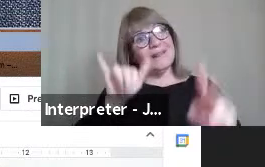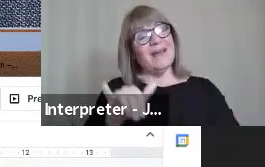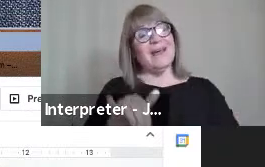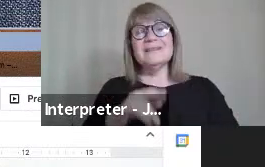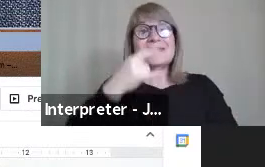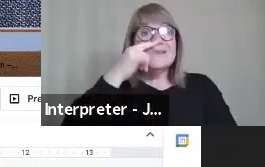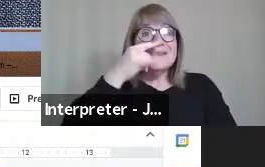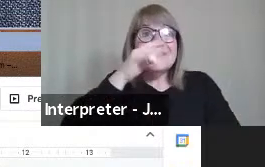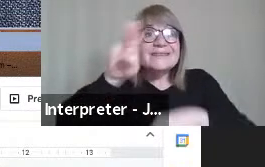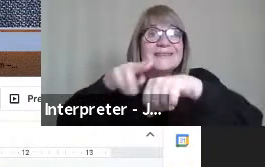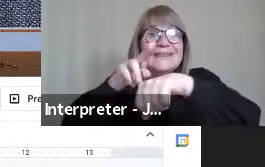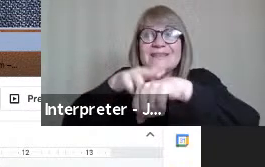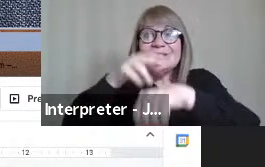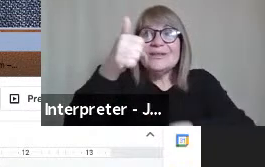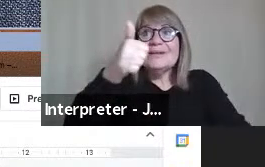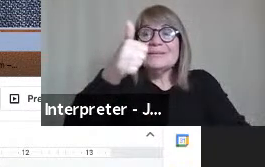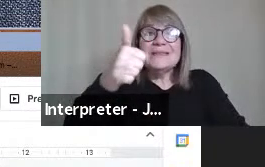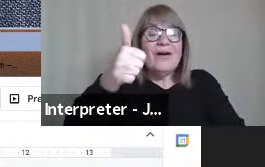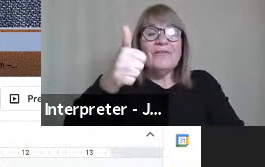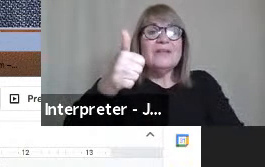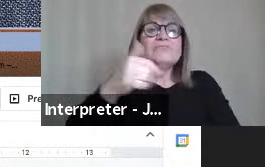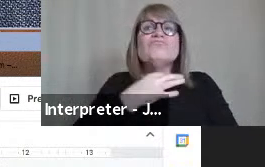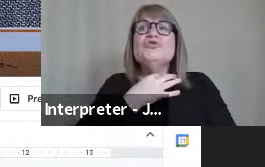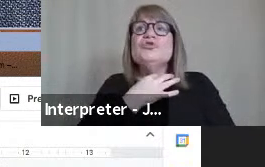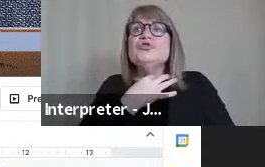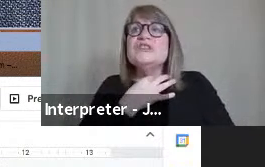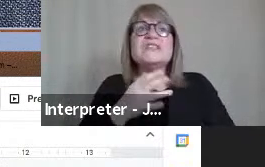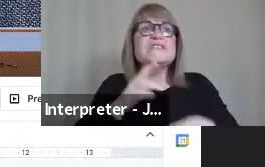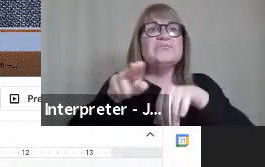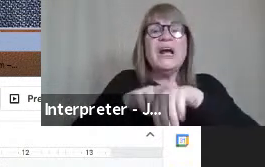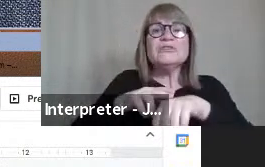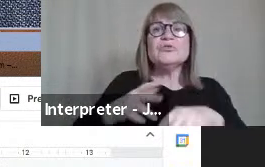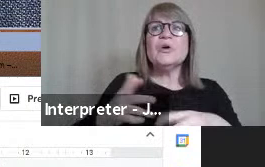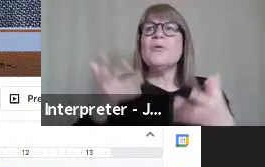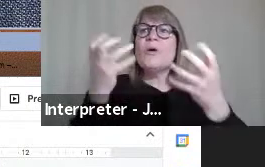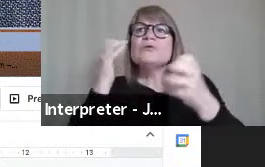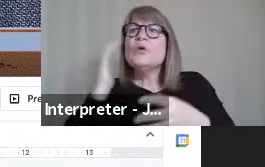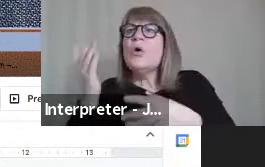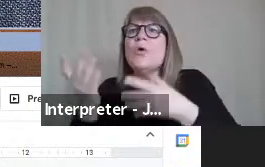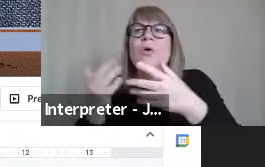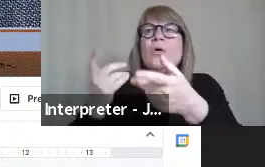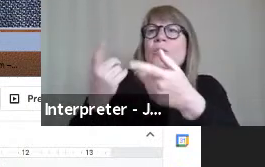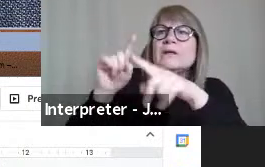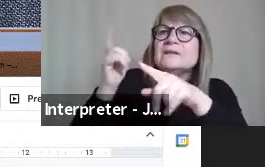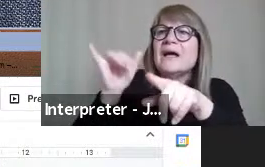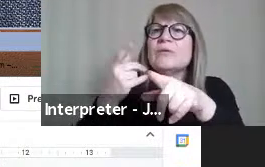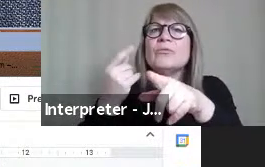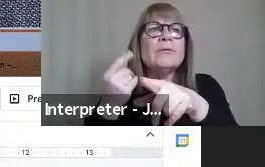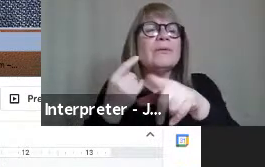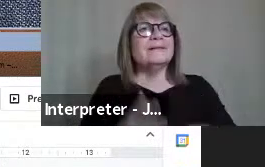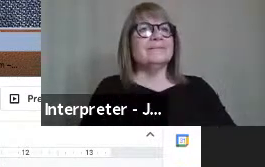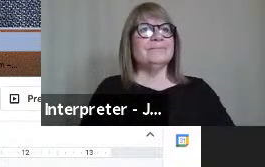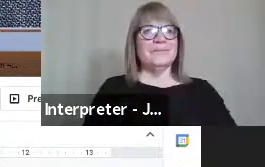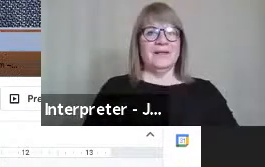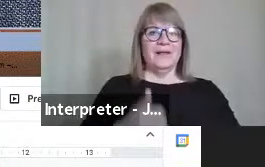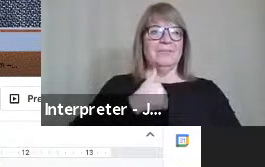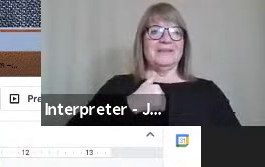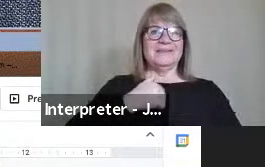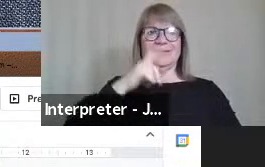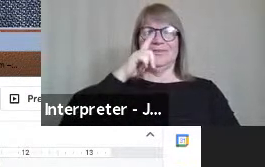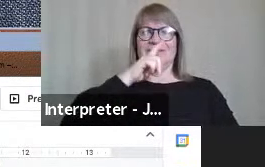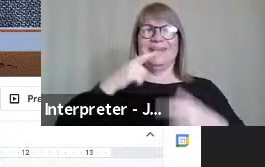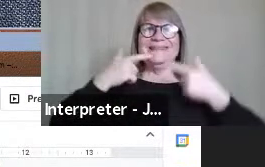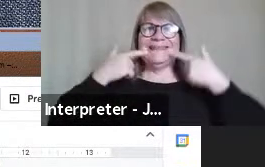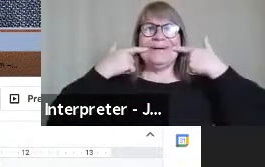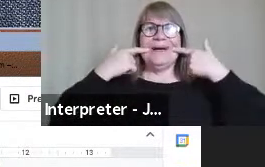curious they're naturally intuitive they pick up on this stuff and no matter how big of a fake smile myself or any other disabled